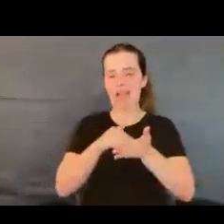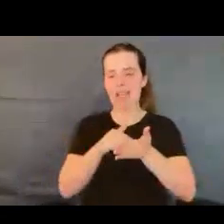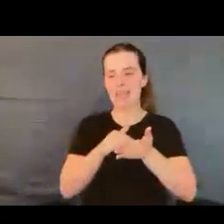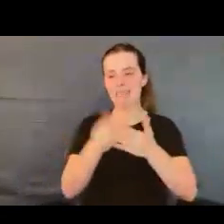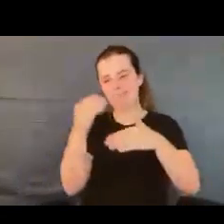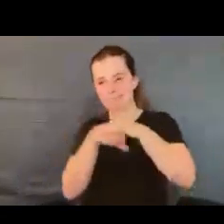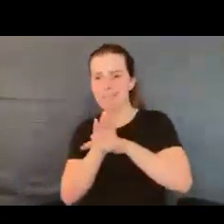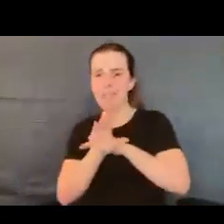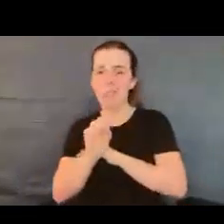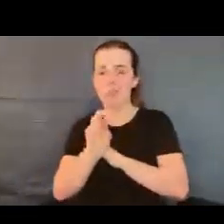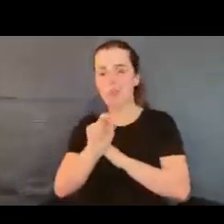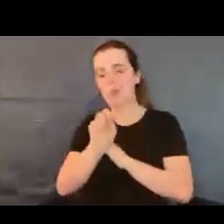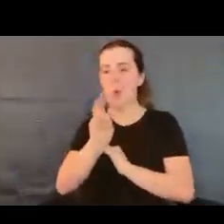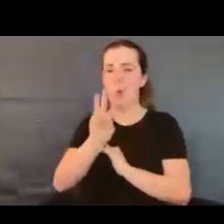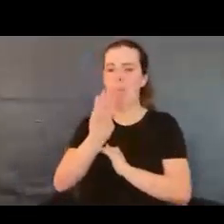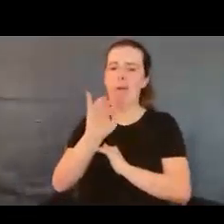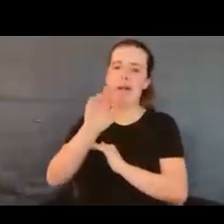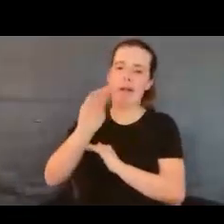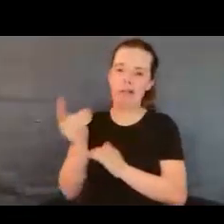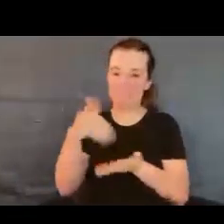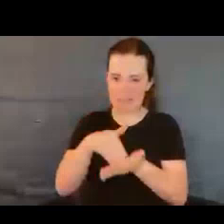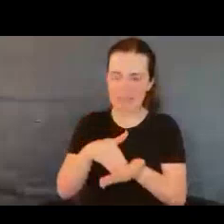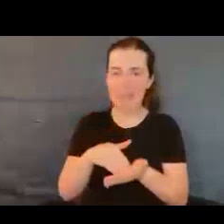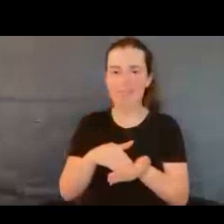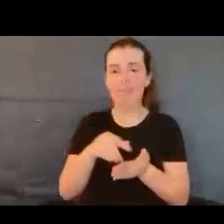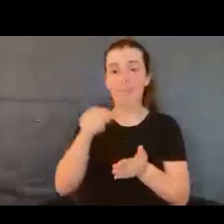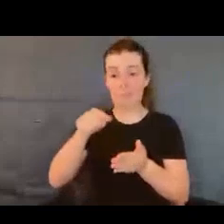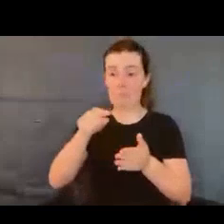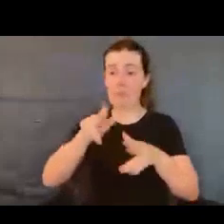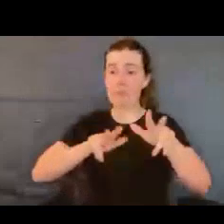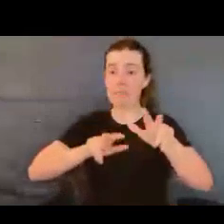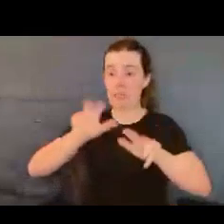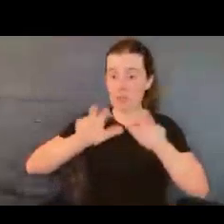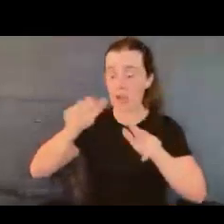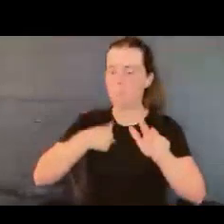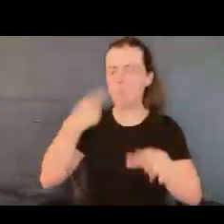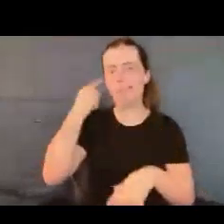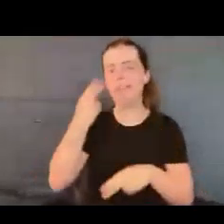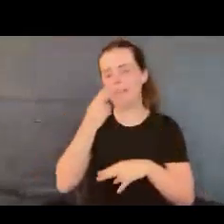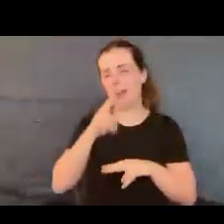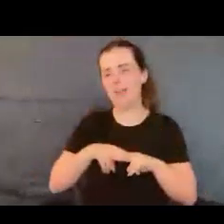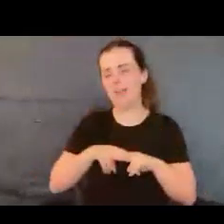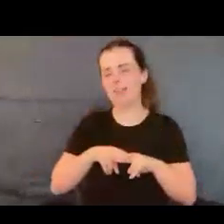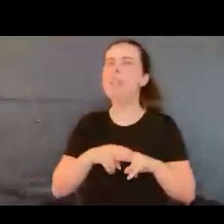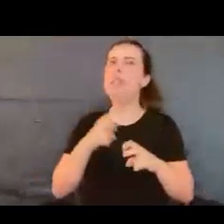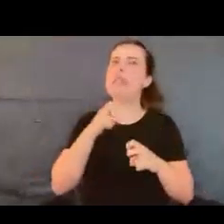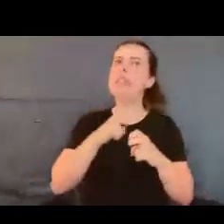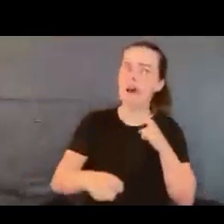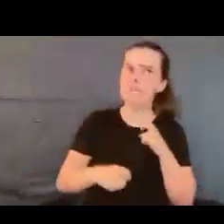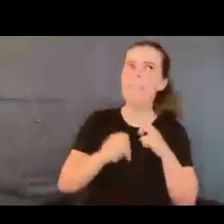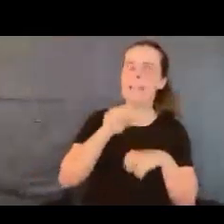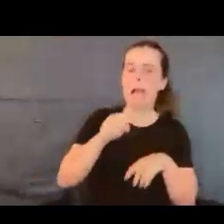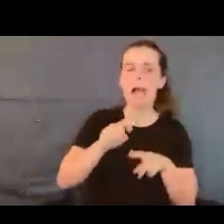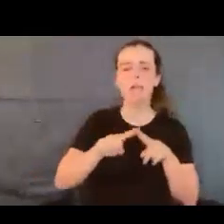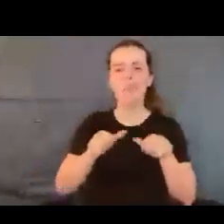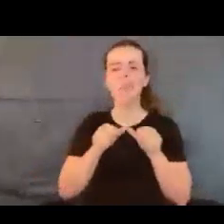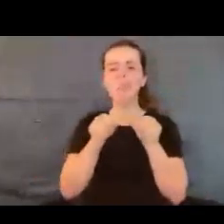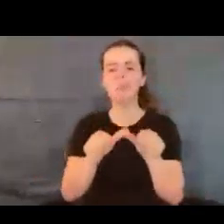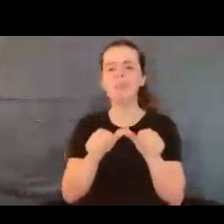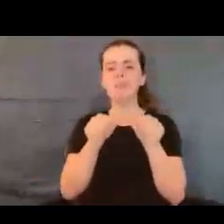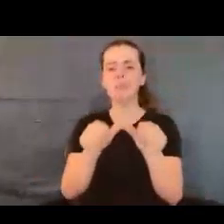Mineral Basin side. This climb, I actually think is really kind of fun. It's not, I mean, it's tough because it's a climb, but it's steadier and